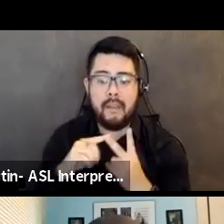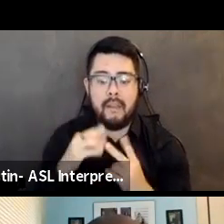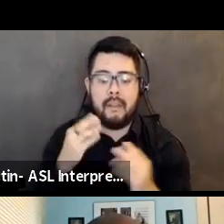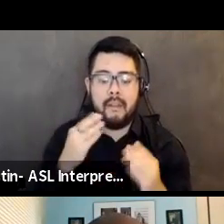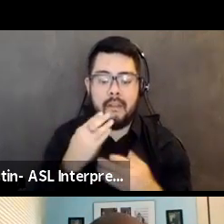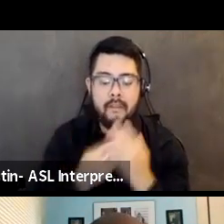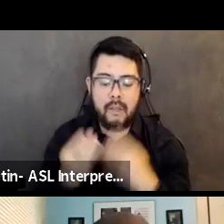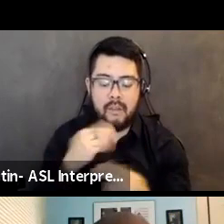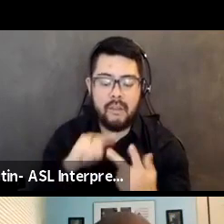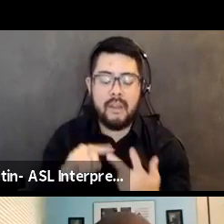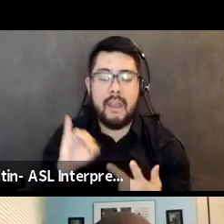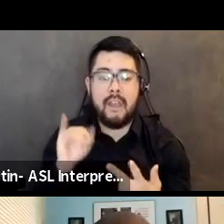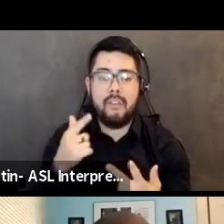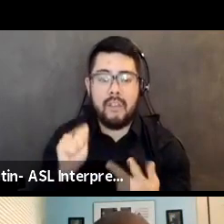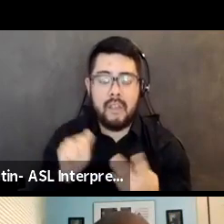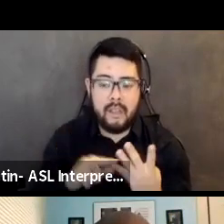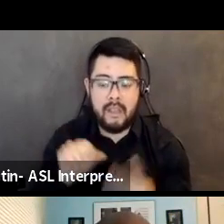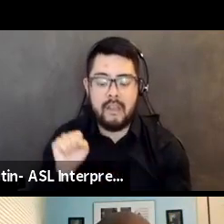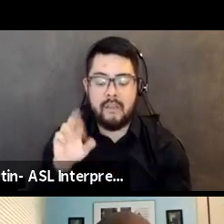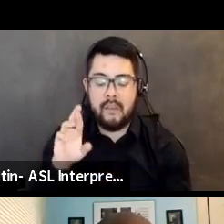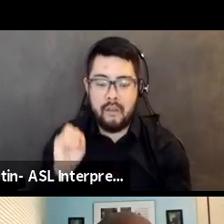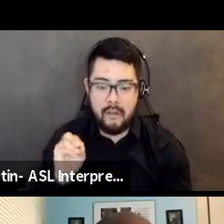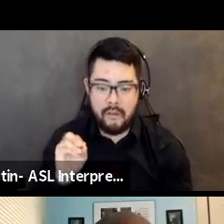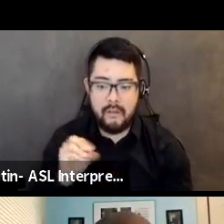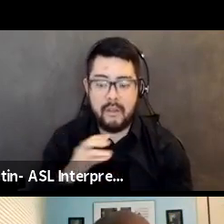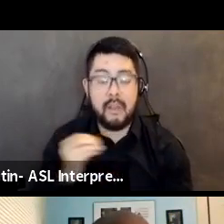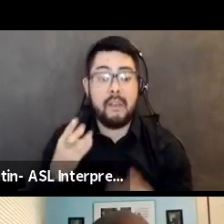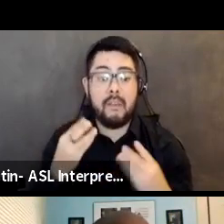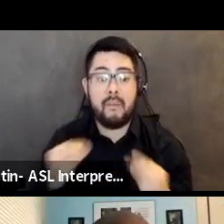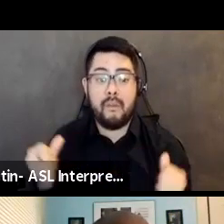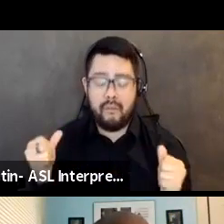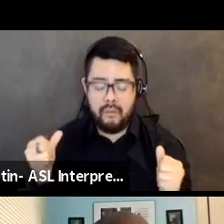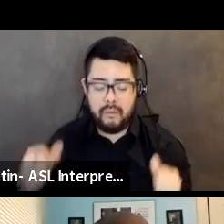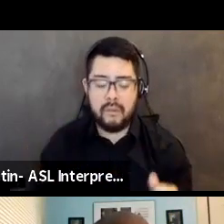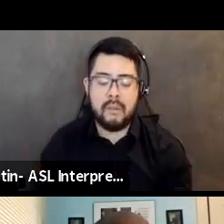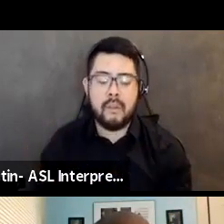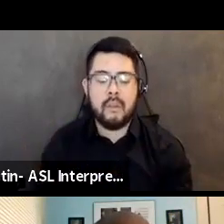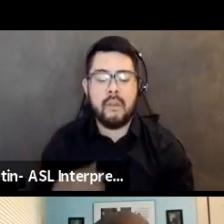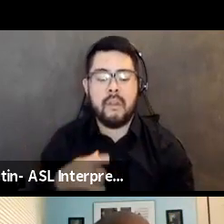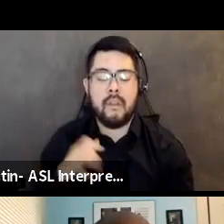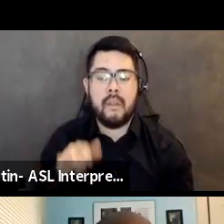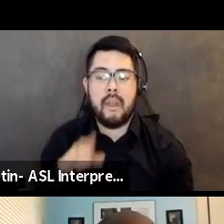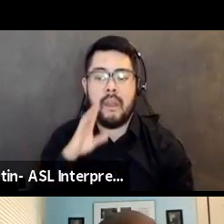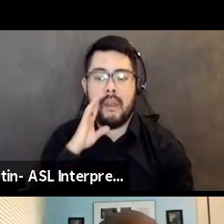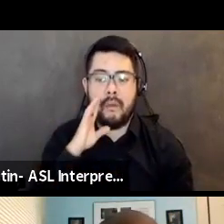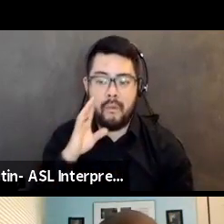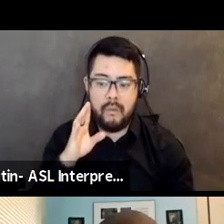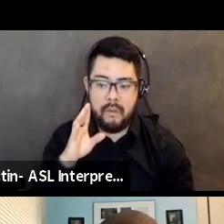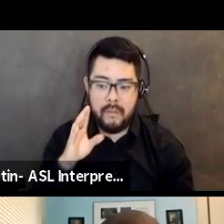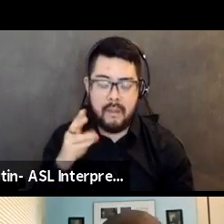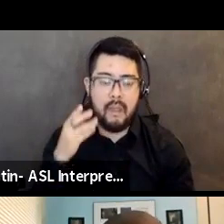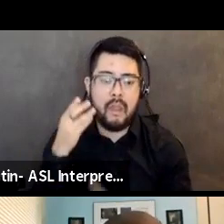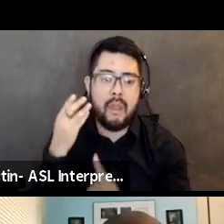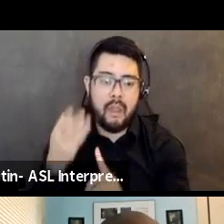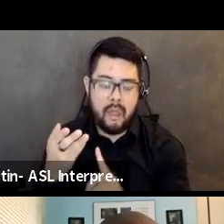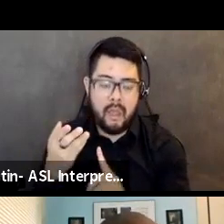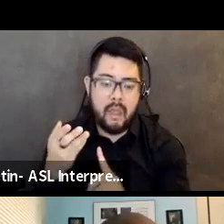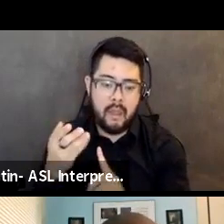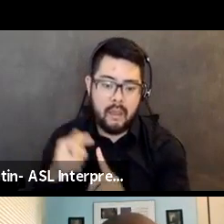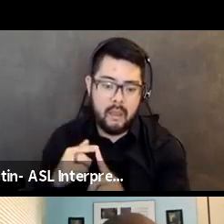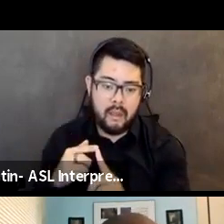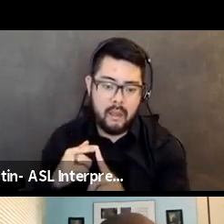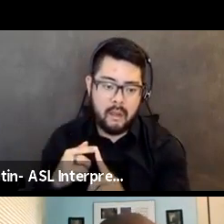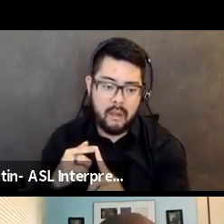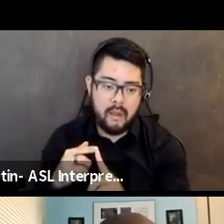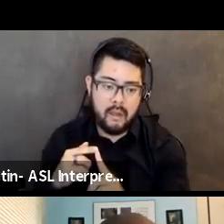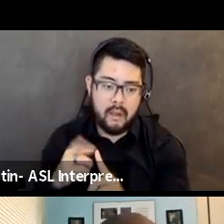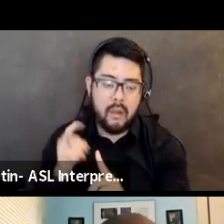sros and the uh our resolution 10 will be separate votes so you can provide your or